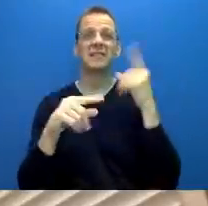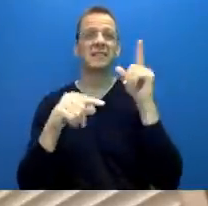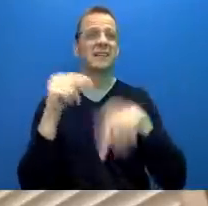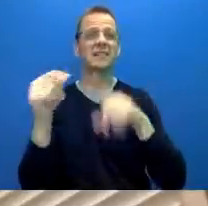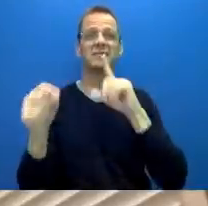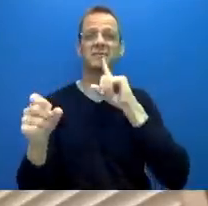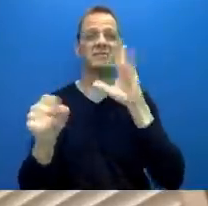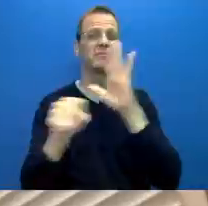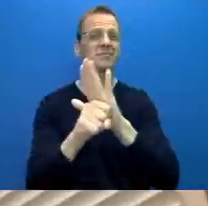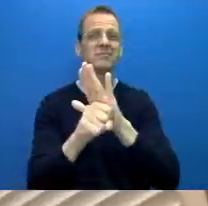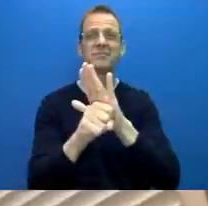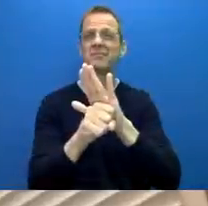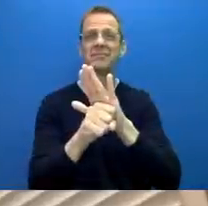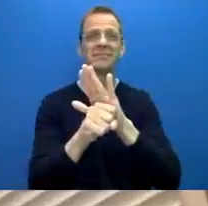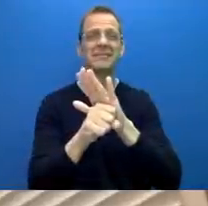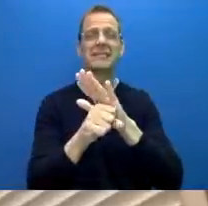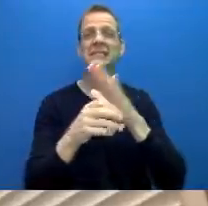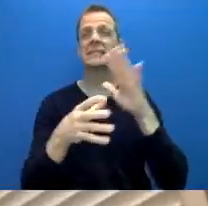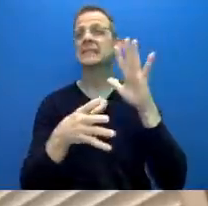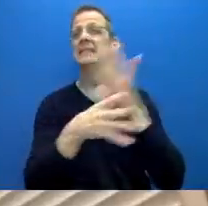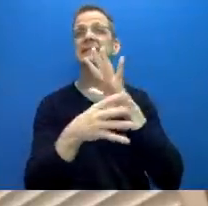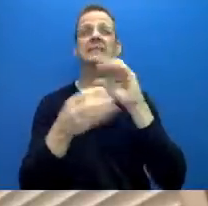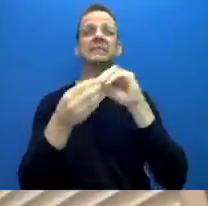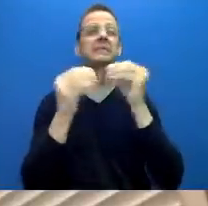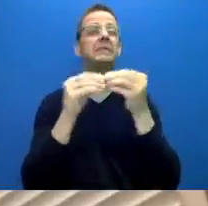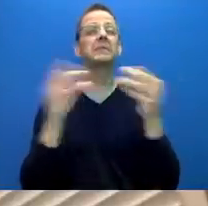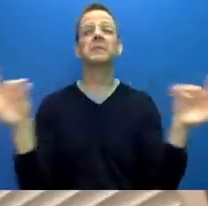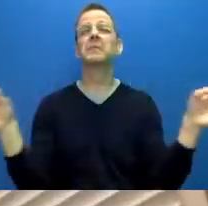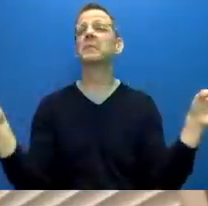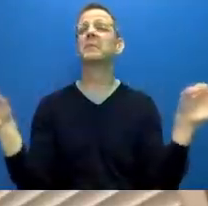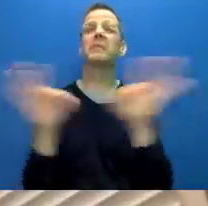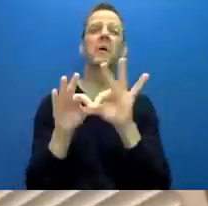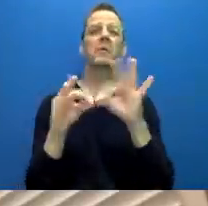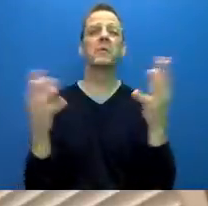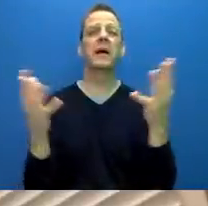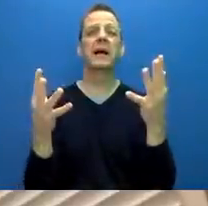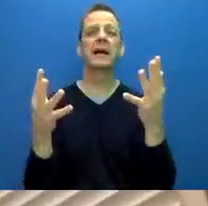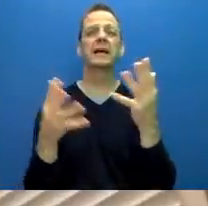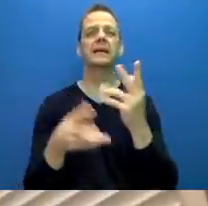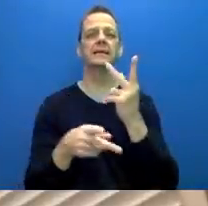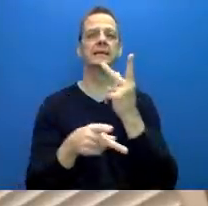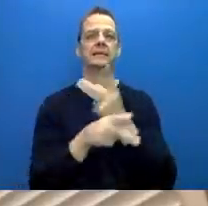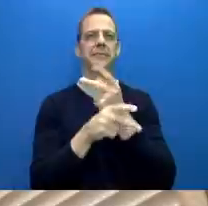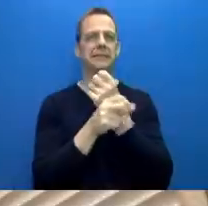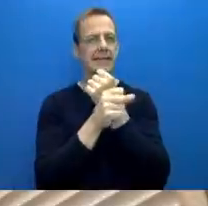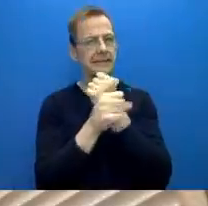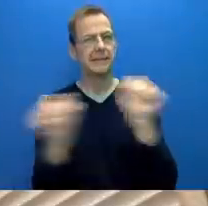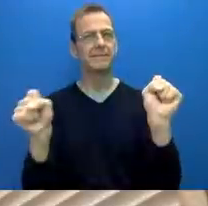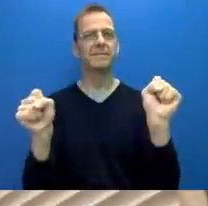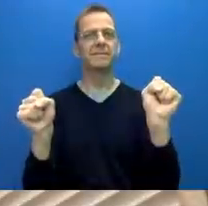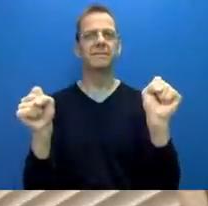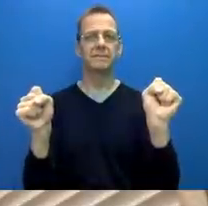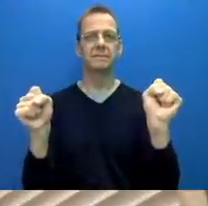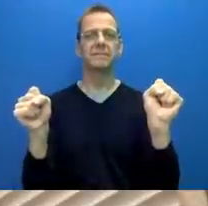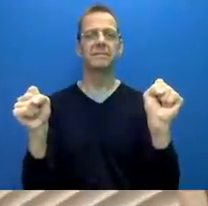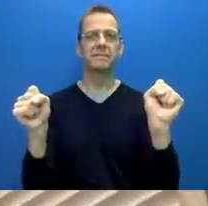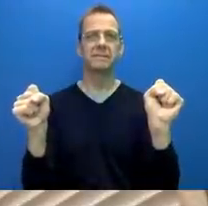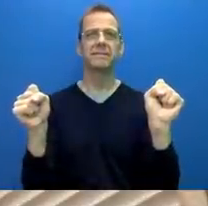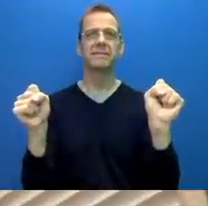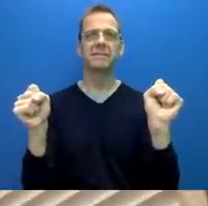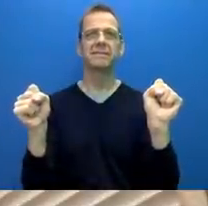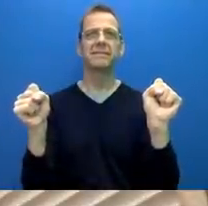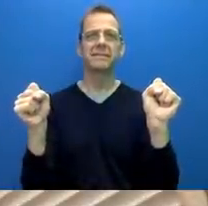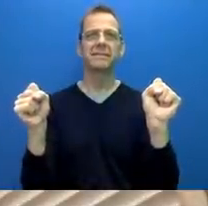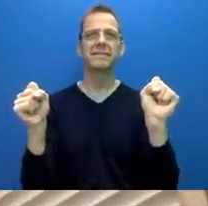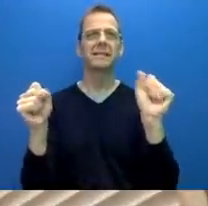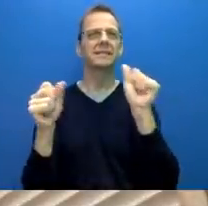so it really is important that, number one, everybody stay safe and try do what they can to stay out of the ICU,